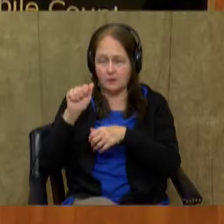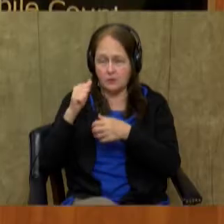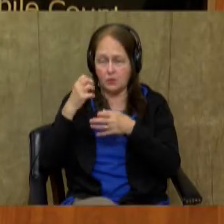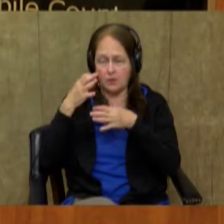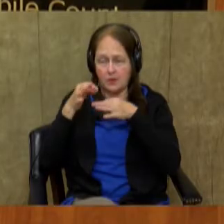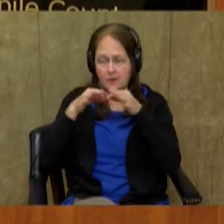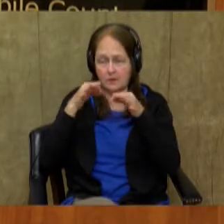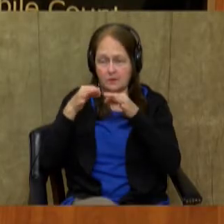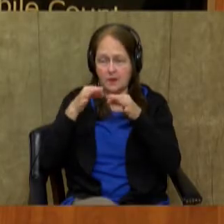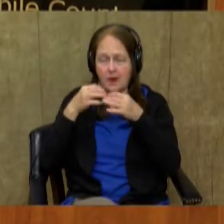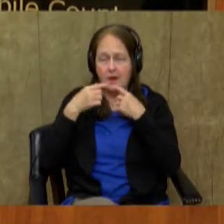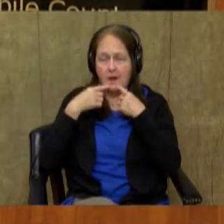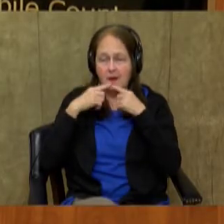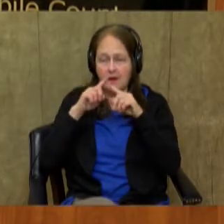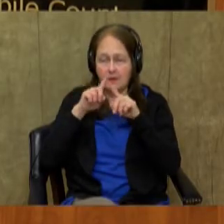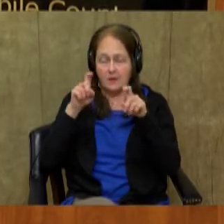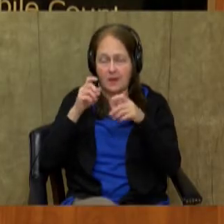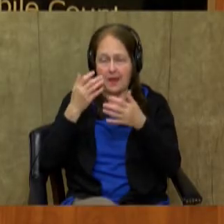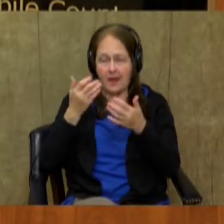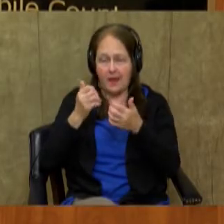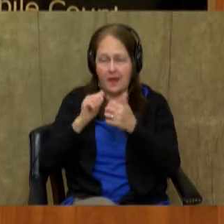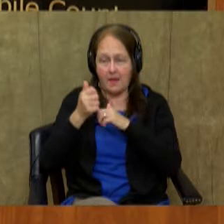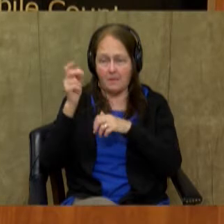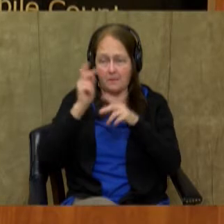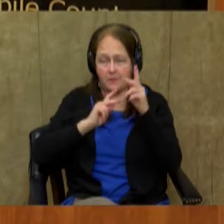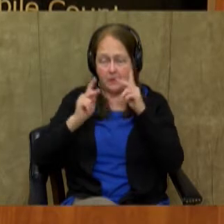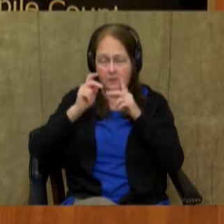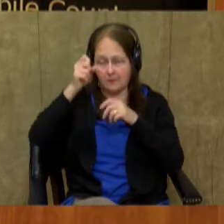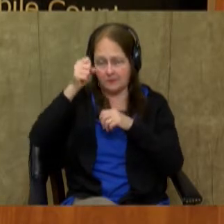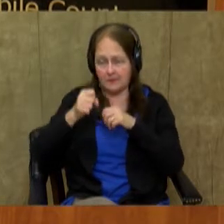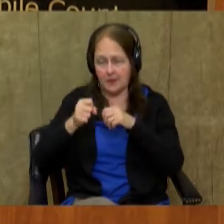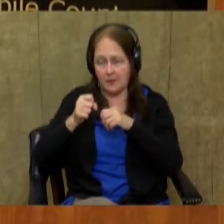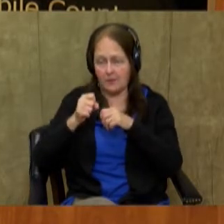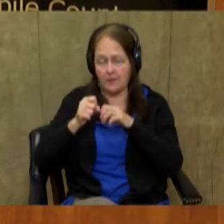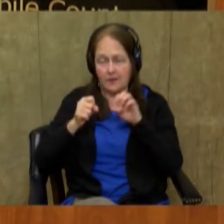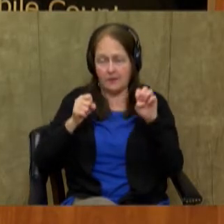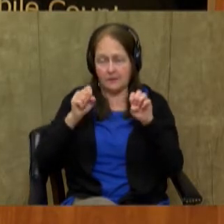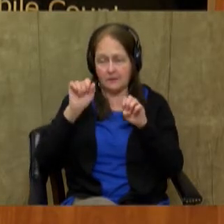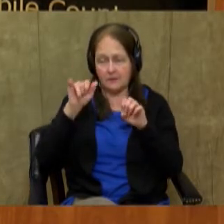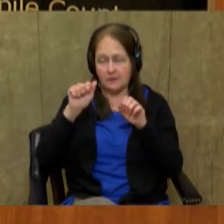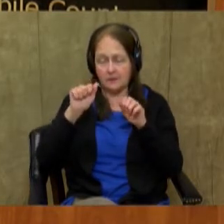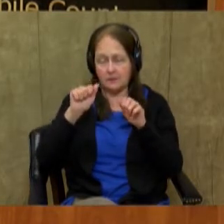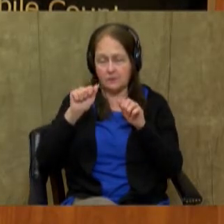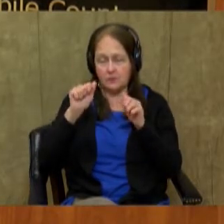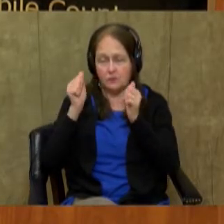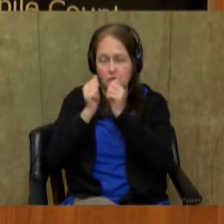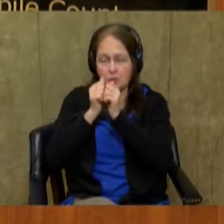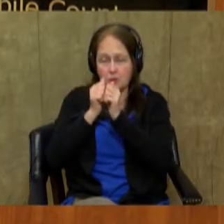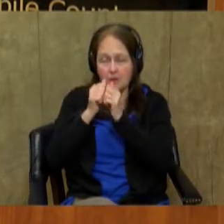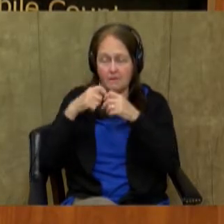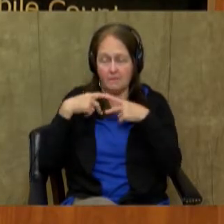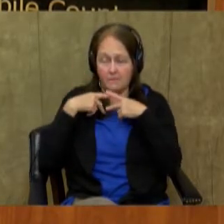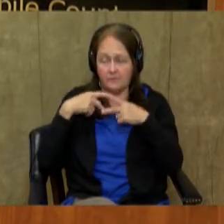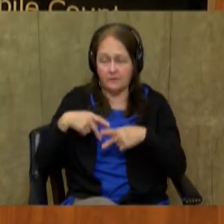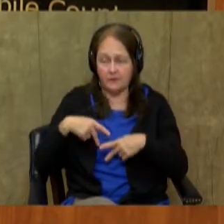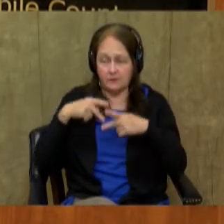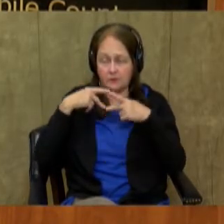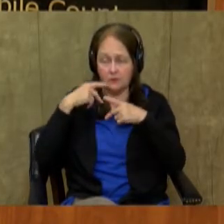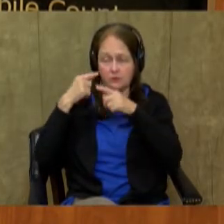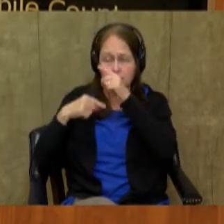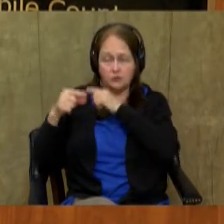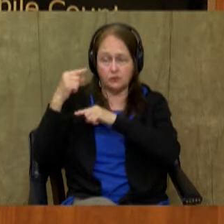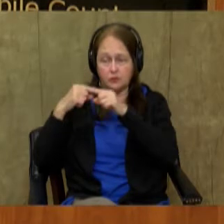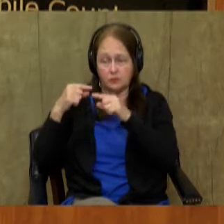to answer the question, how do the people of Southeast Asia impact or interact with the physical geography and the